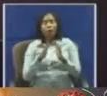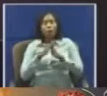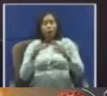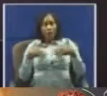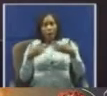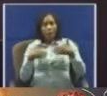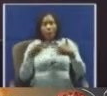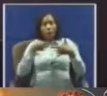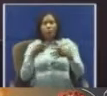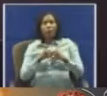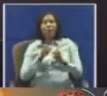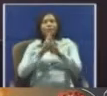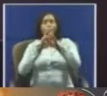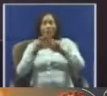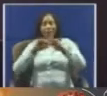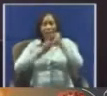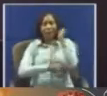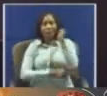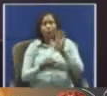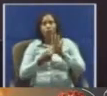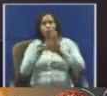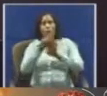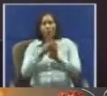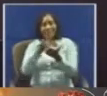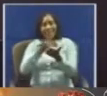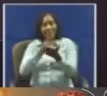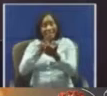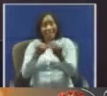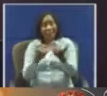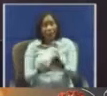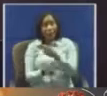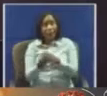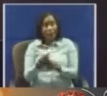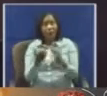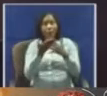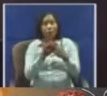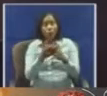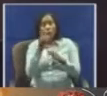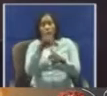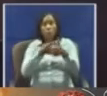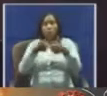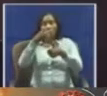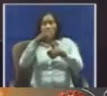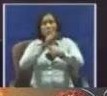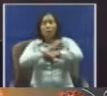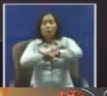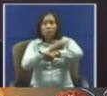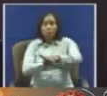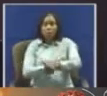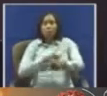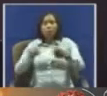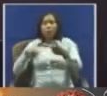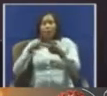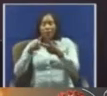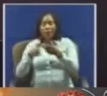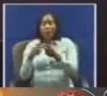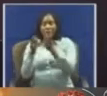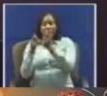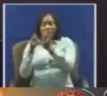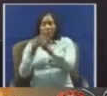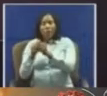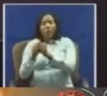report indicates that there is discussions now between the executive authority of Parliament and the Minister of Finance,